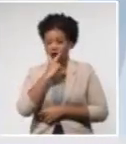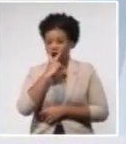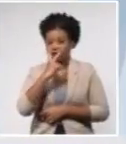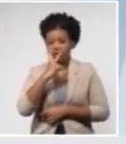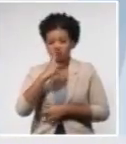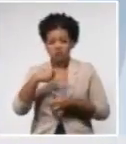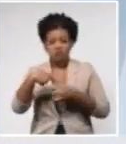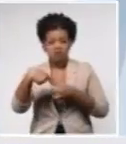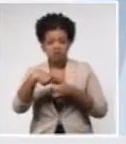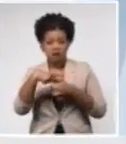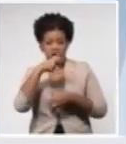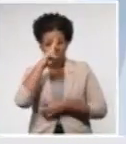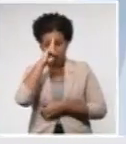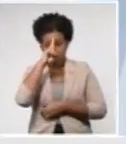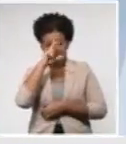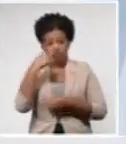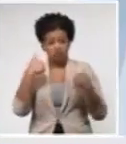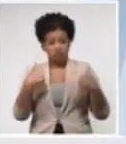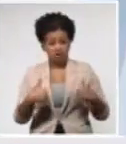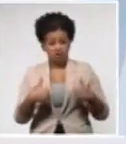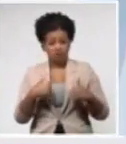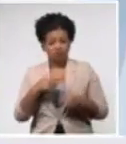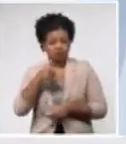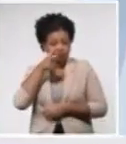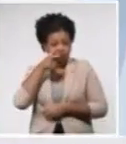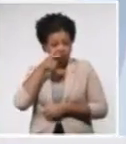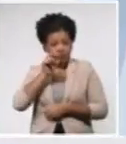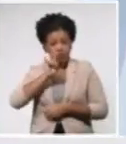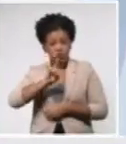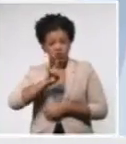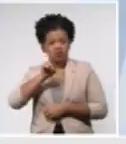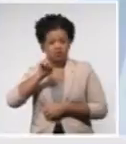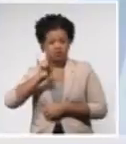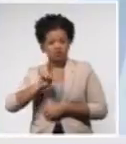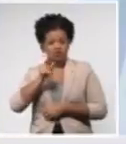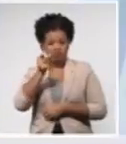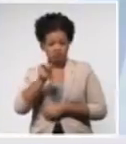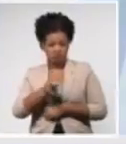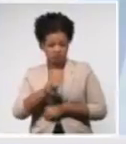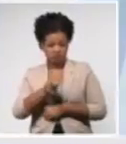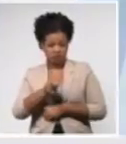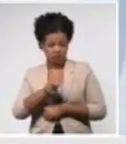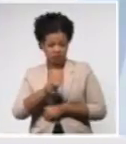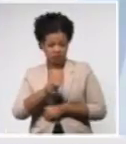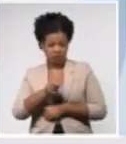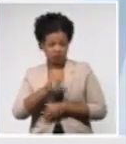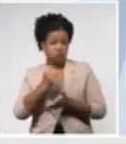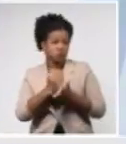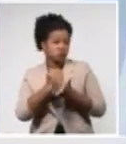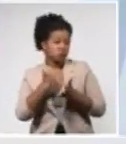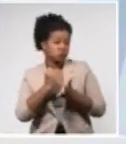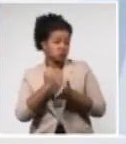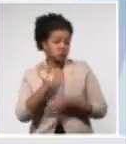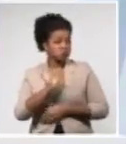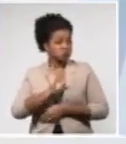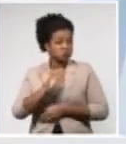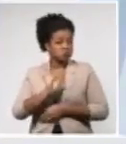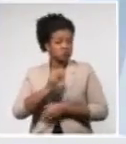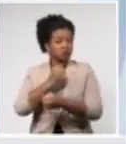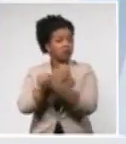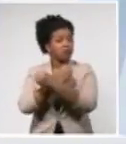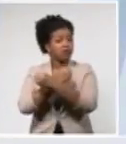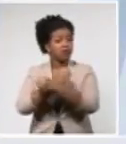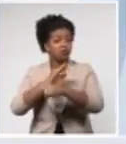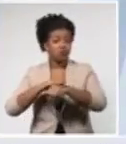service, our professional and specialists follow 919 people with certain